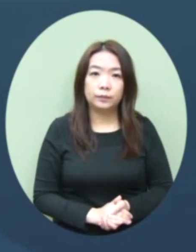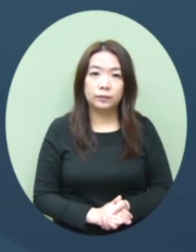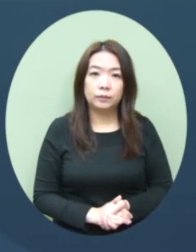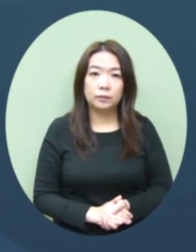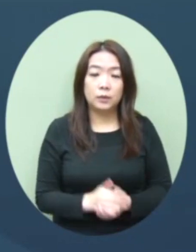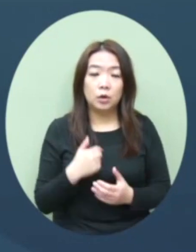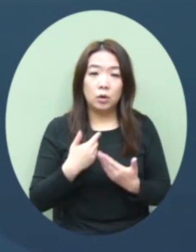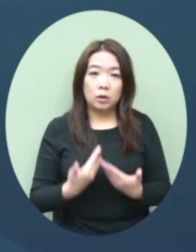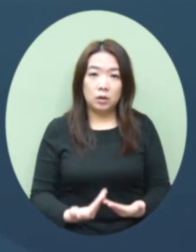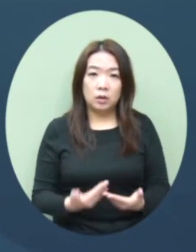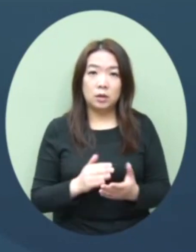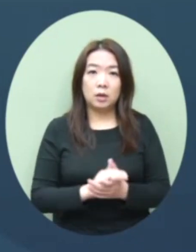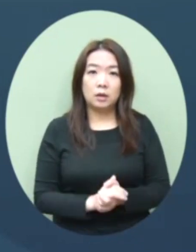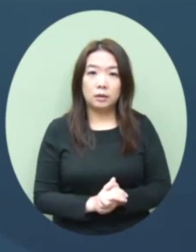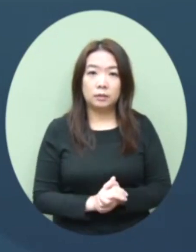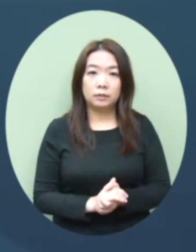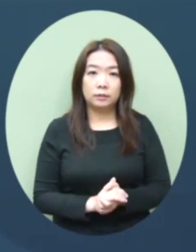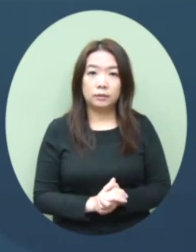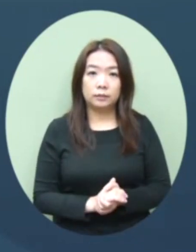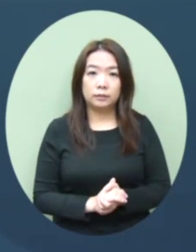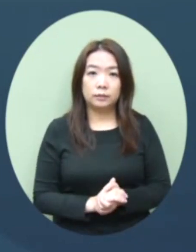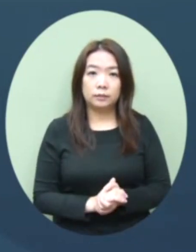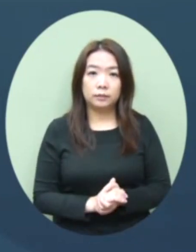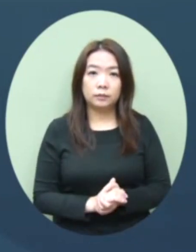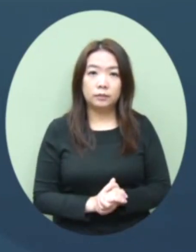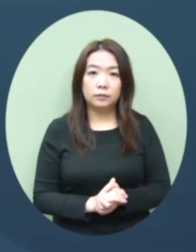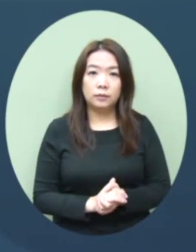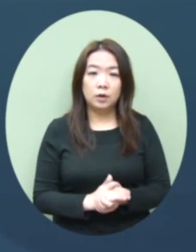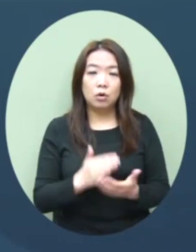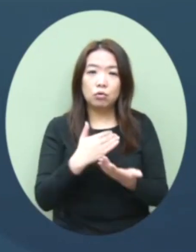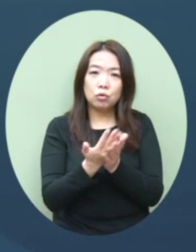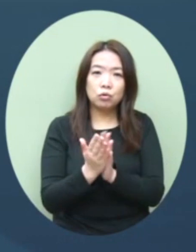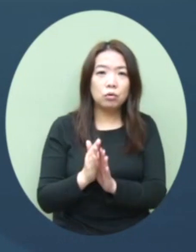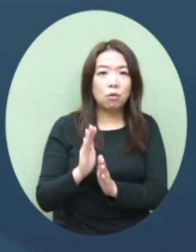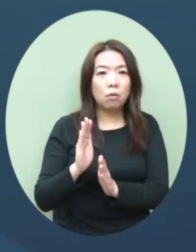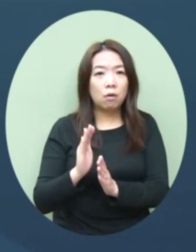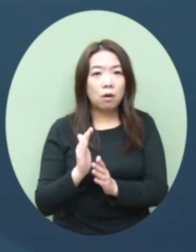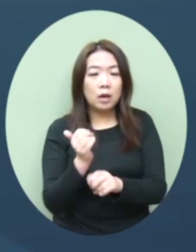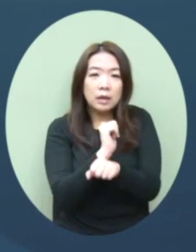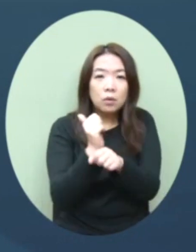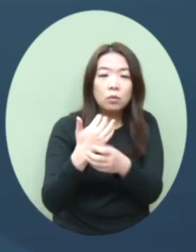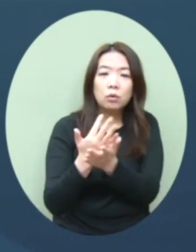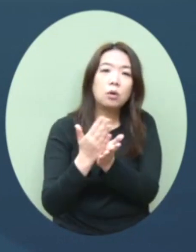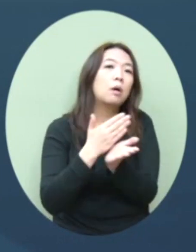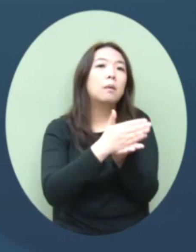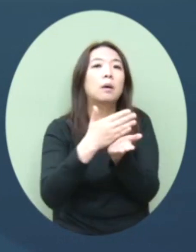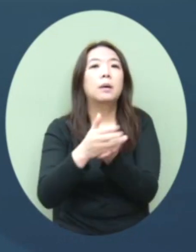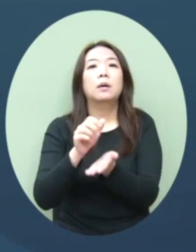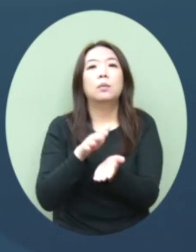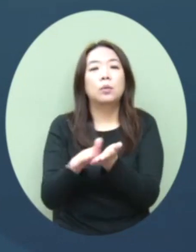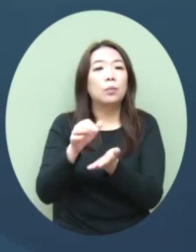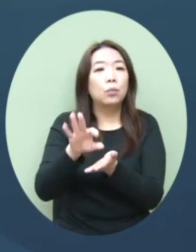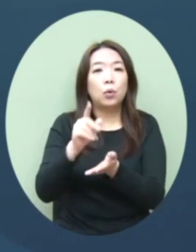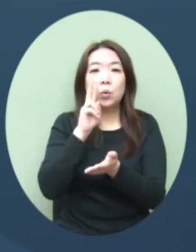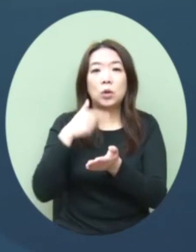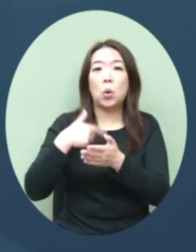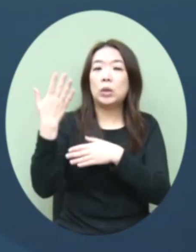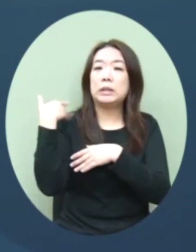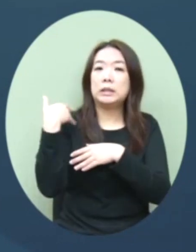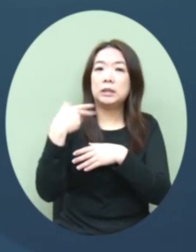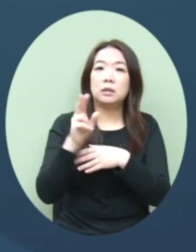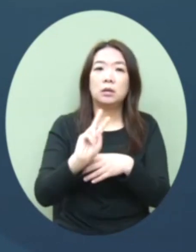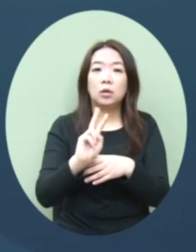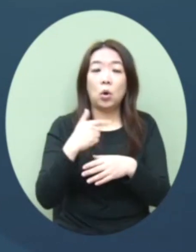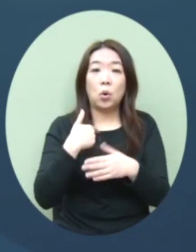and as far as myself as usual I am not going to answer that question my sole mission now